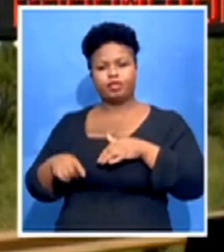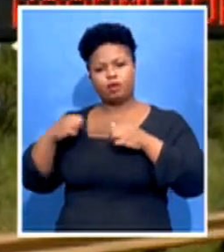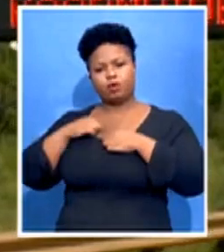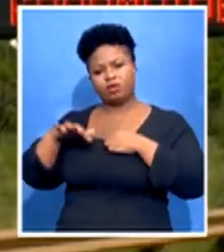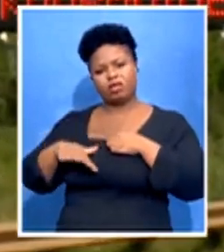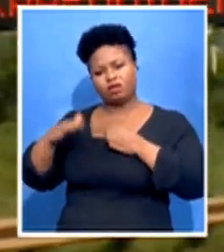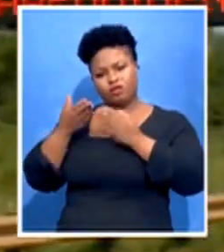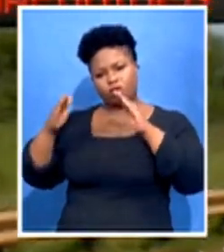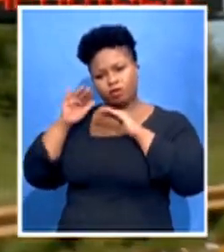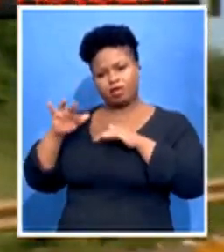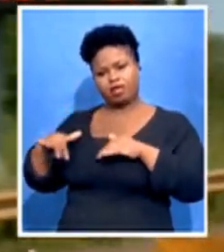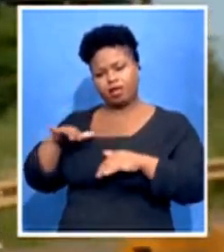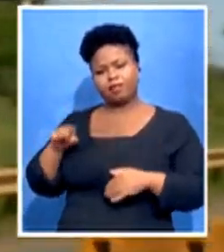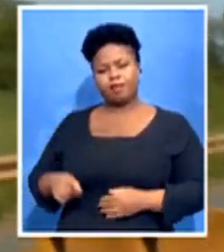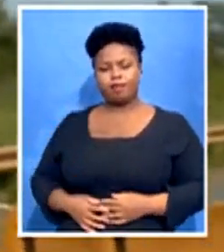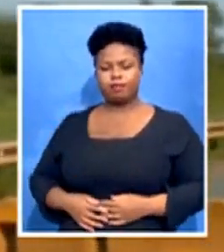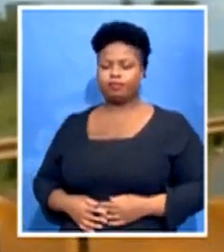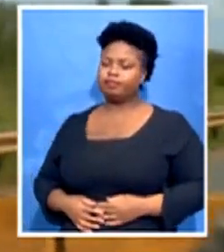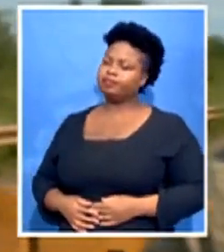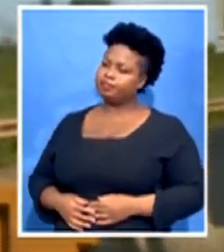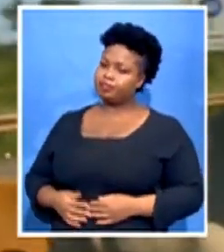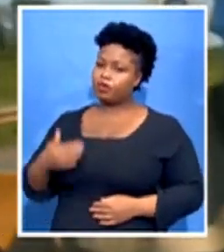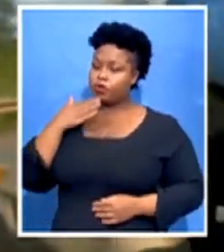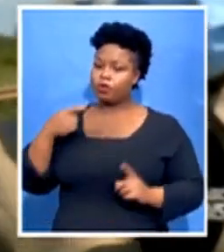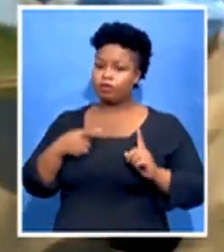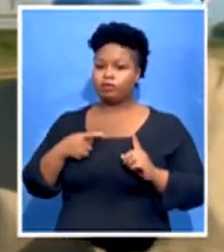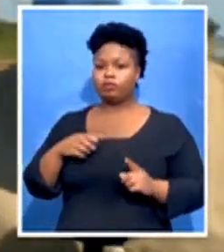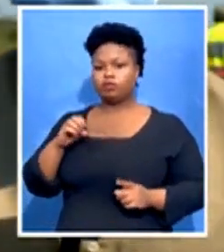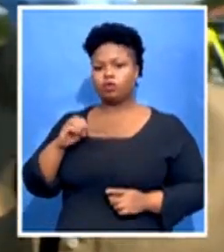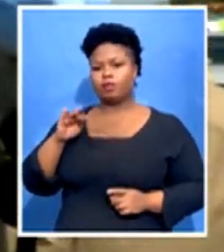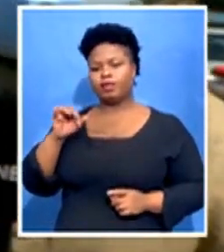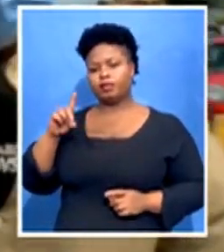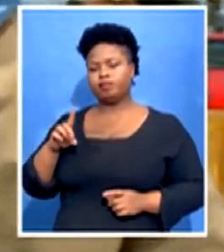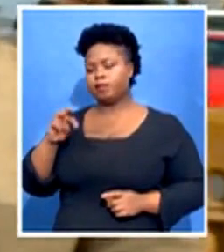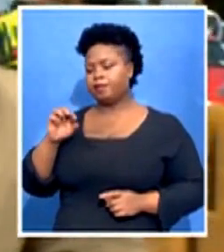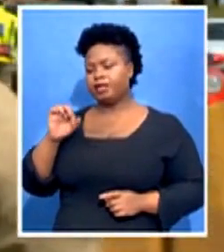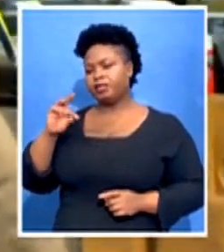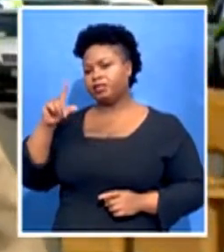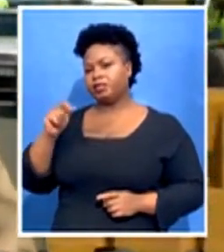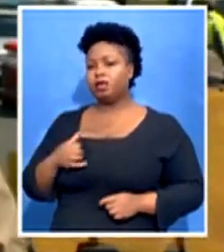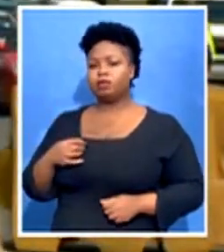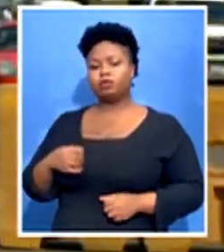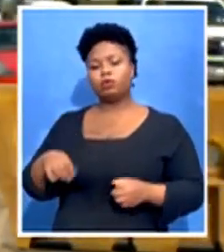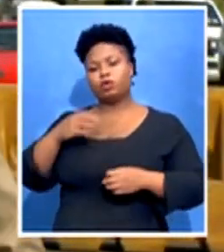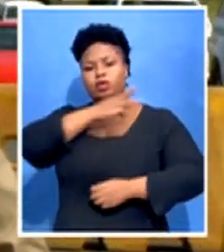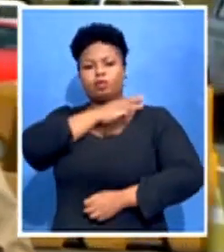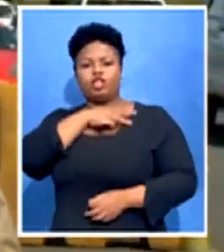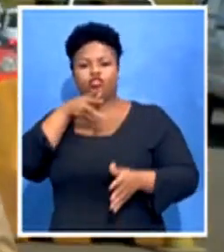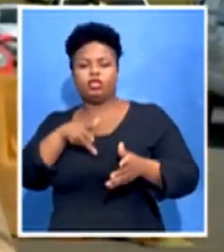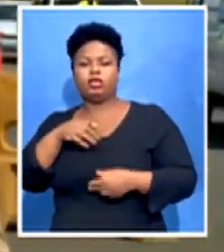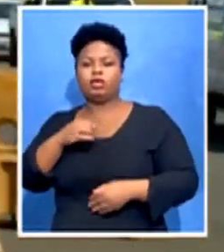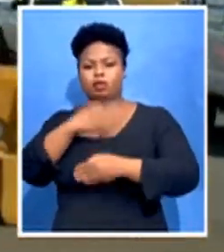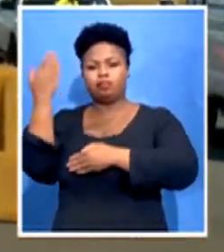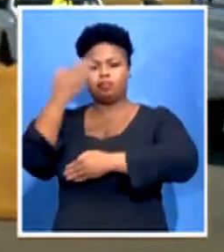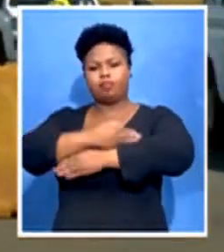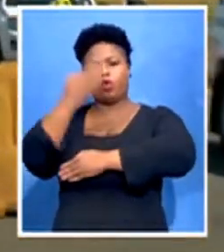Fantastic. That was Colonel Obed Madiza there. He's the port manager here at Lebombo Border Post, talking to us about the issues that they've been